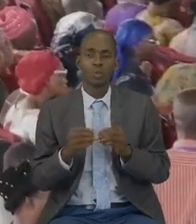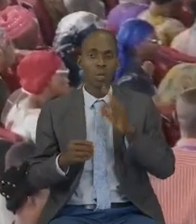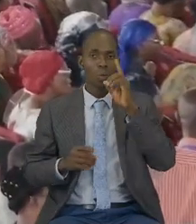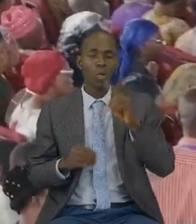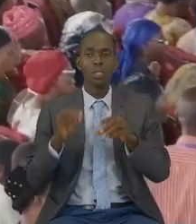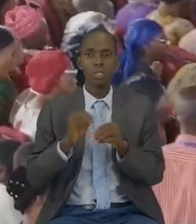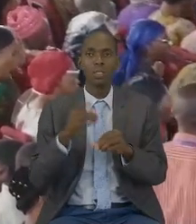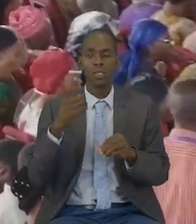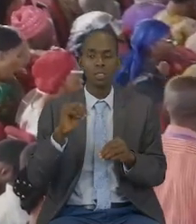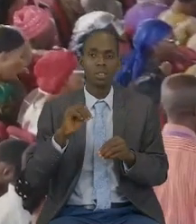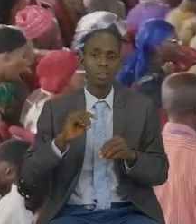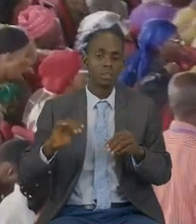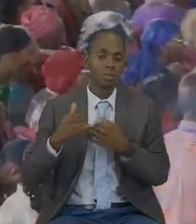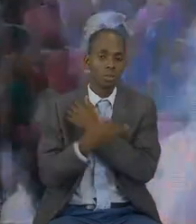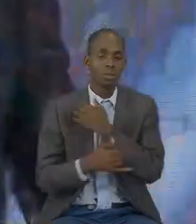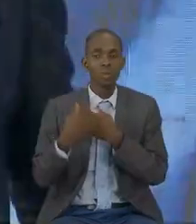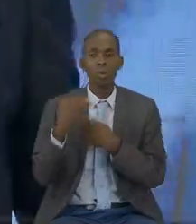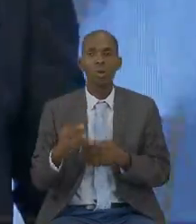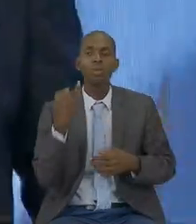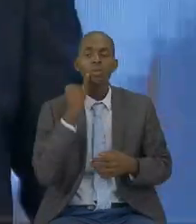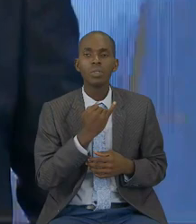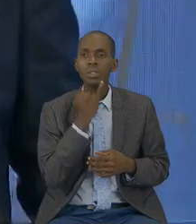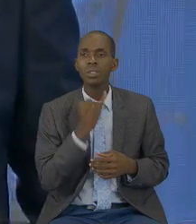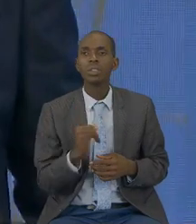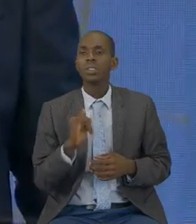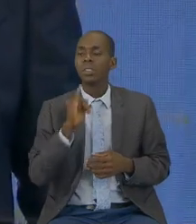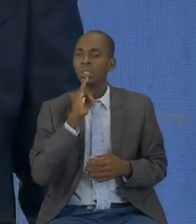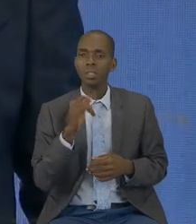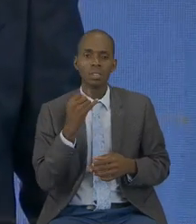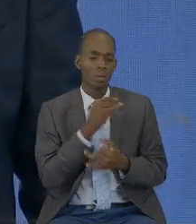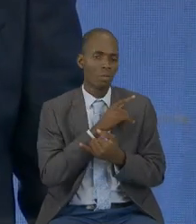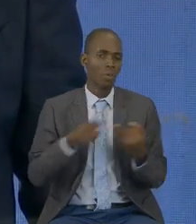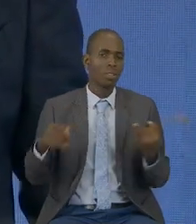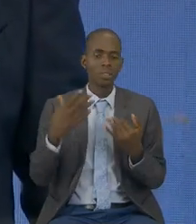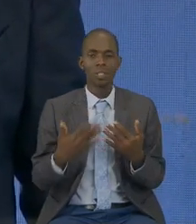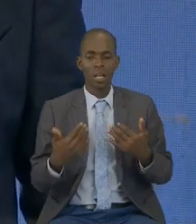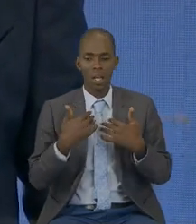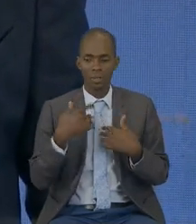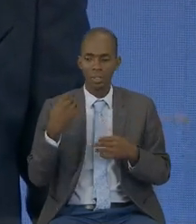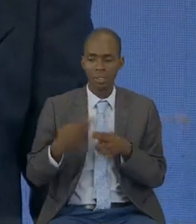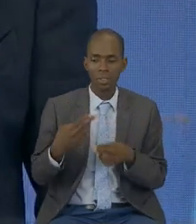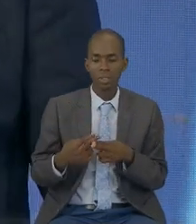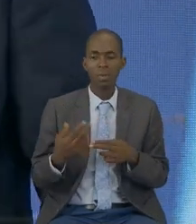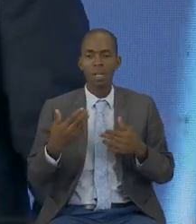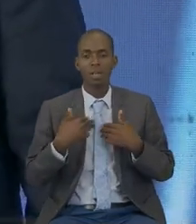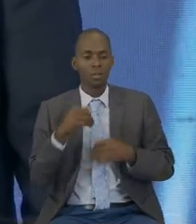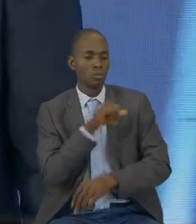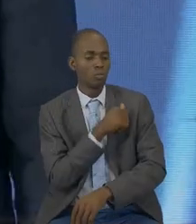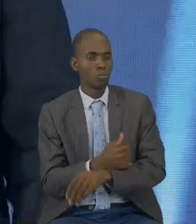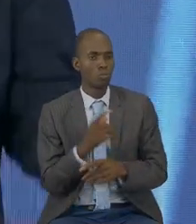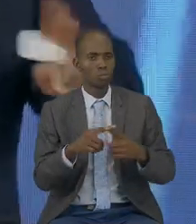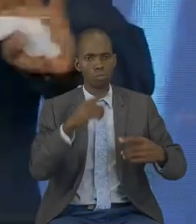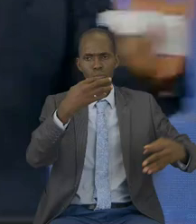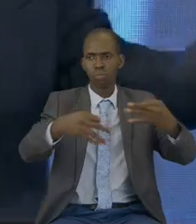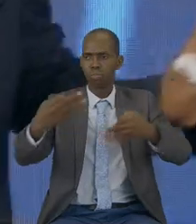of Israel as the final thing. Having the name, having the position, having the authority to judge